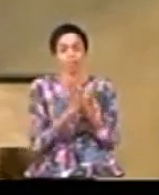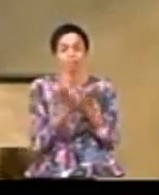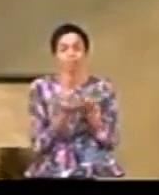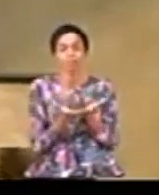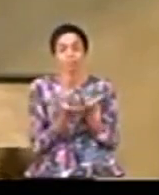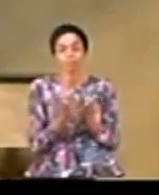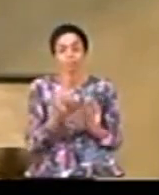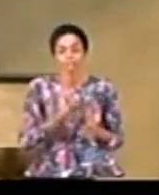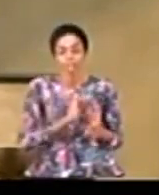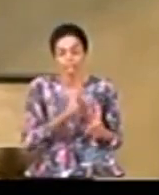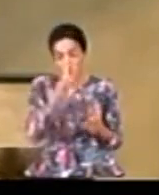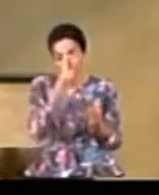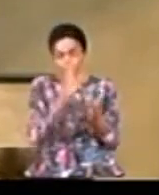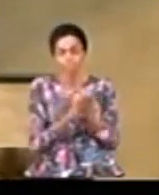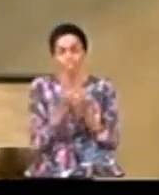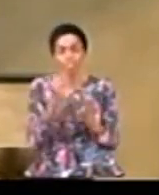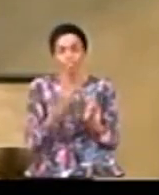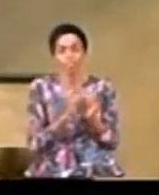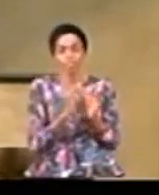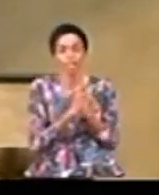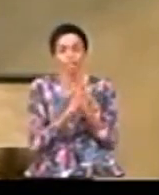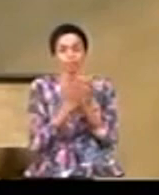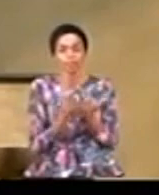Hallelujah. I believe the